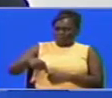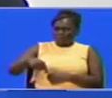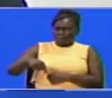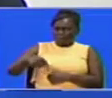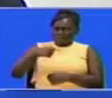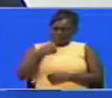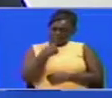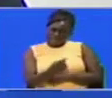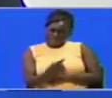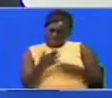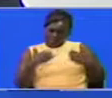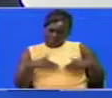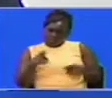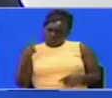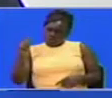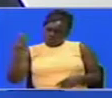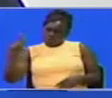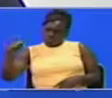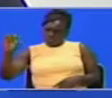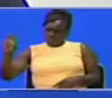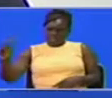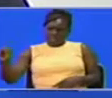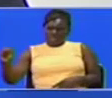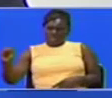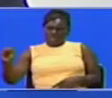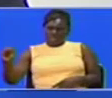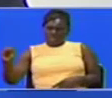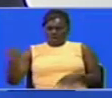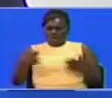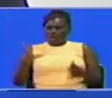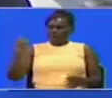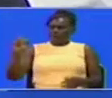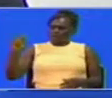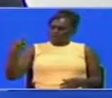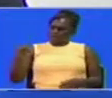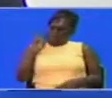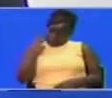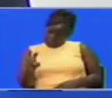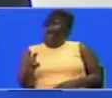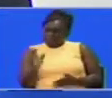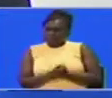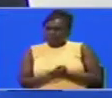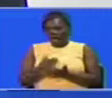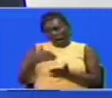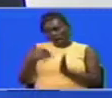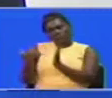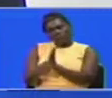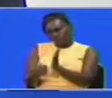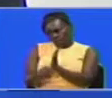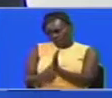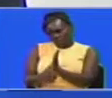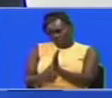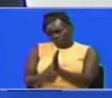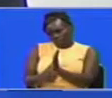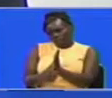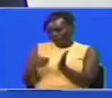approached the people from the Tuken side or the Marakwet side and say, look, we have a problem.